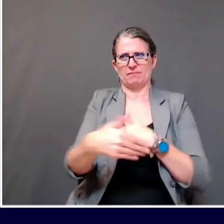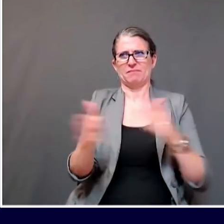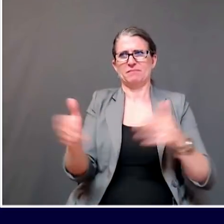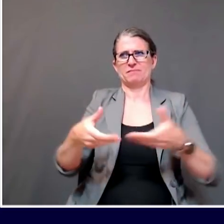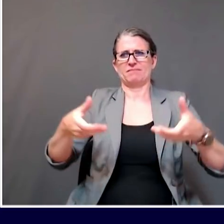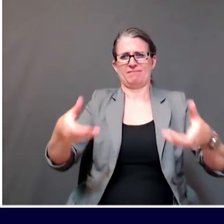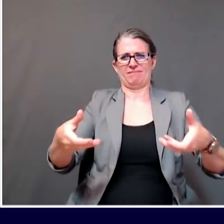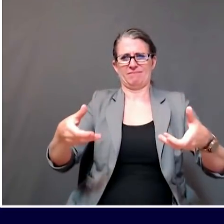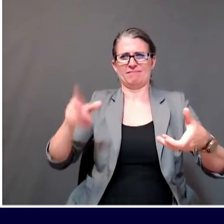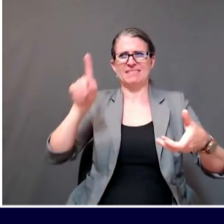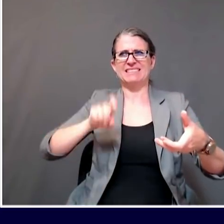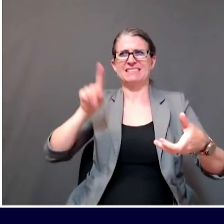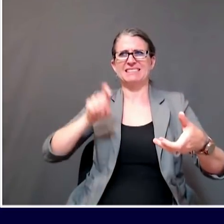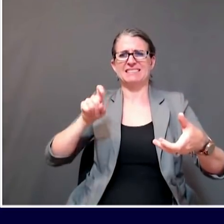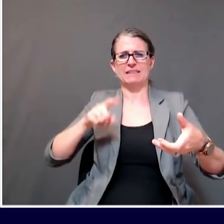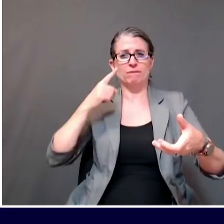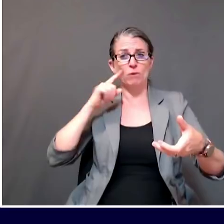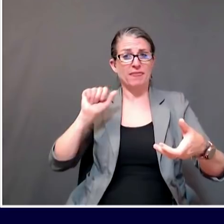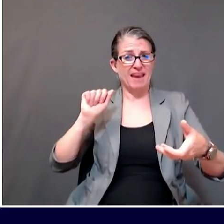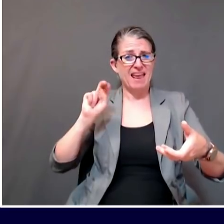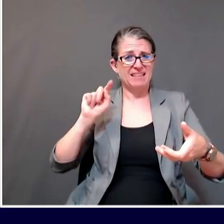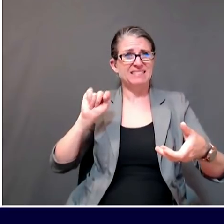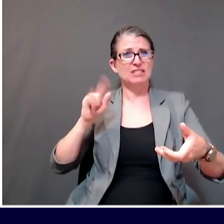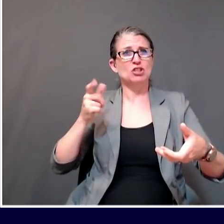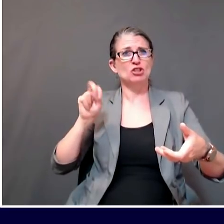device, the device is manufactured